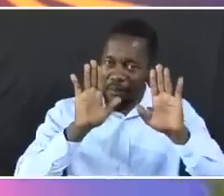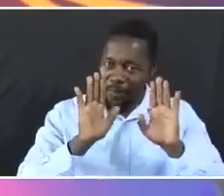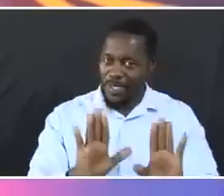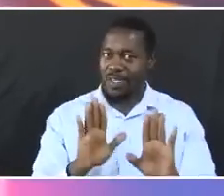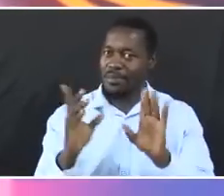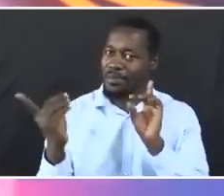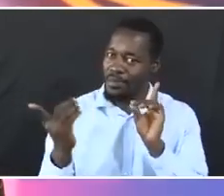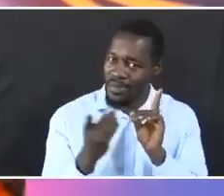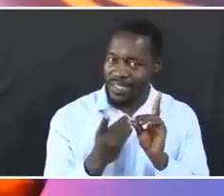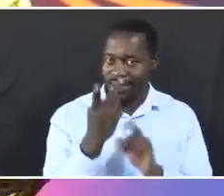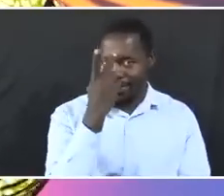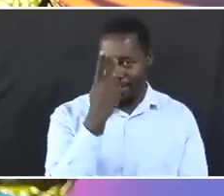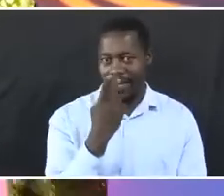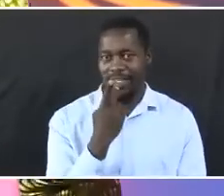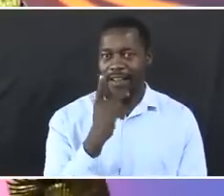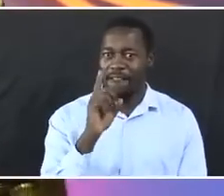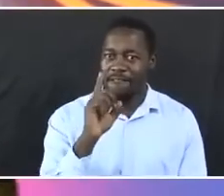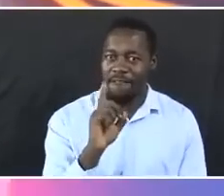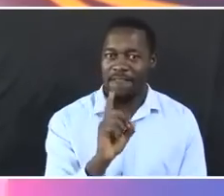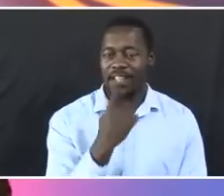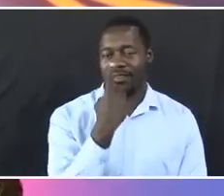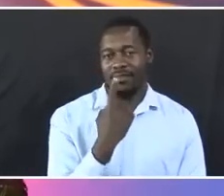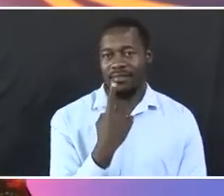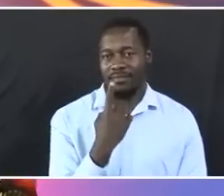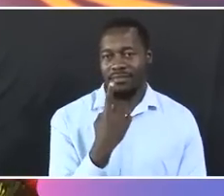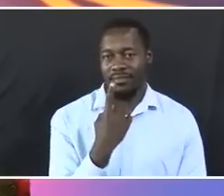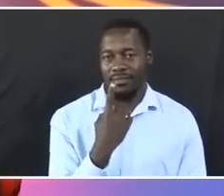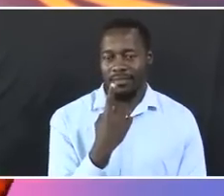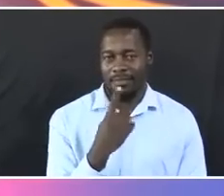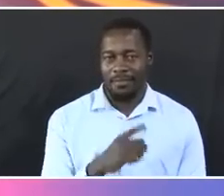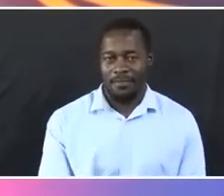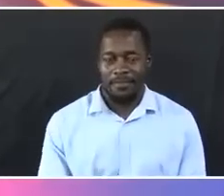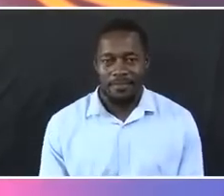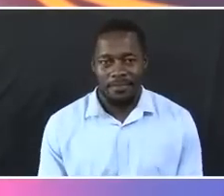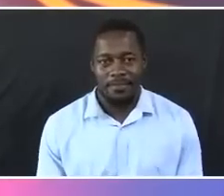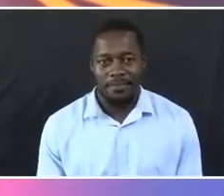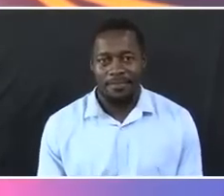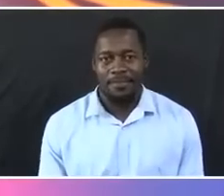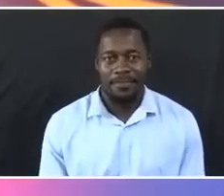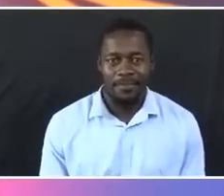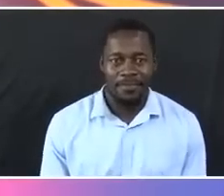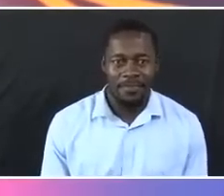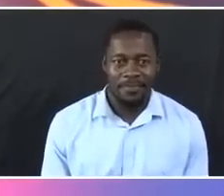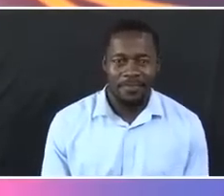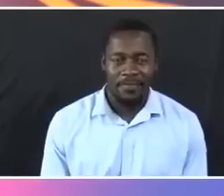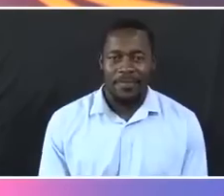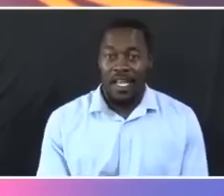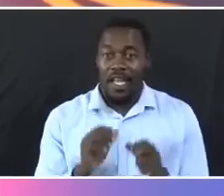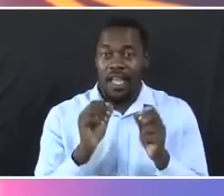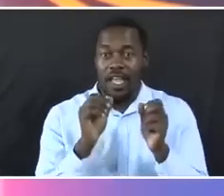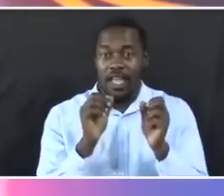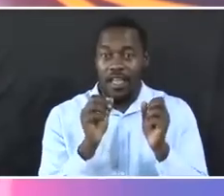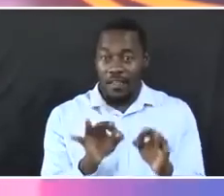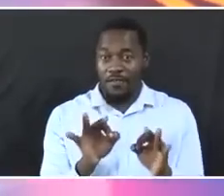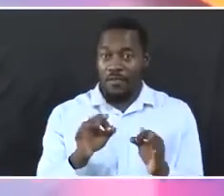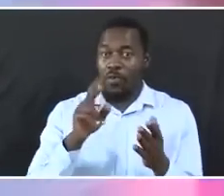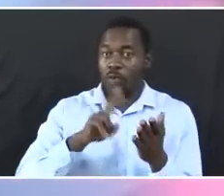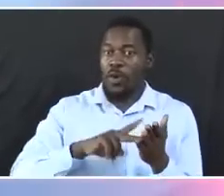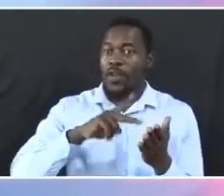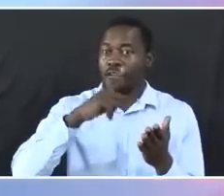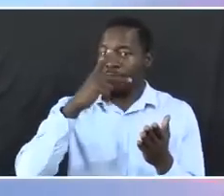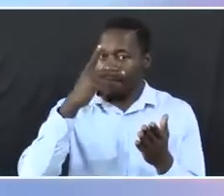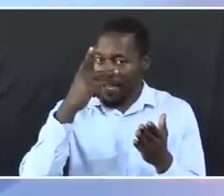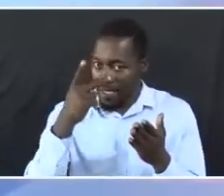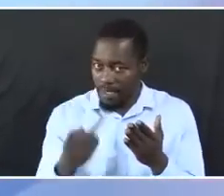parents. Takes us back to our teaching. If we fail to raise godliness